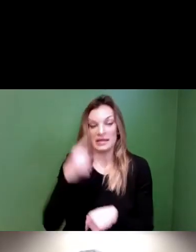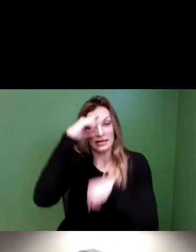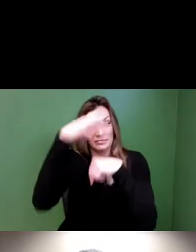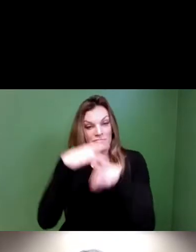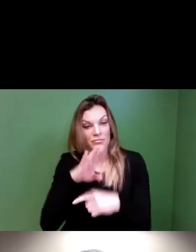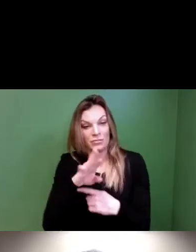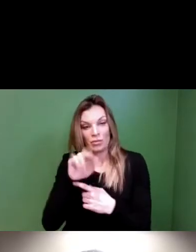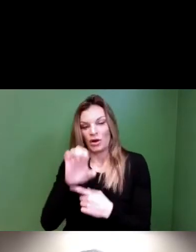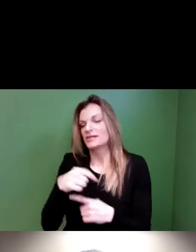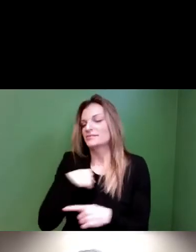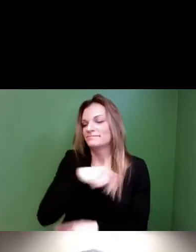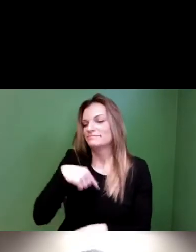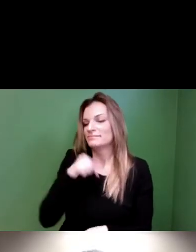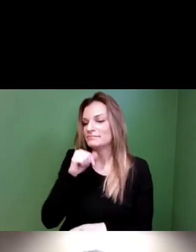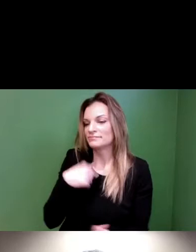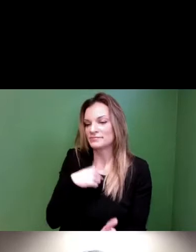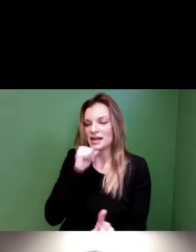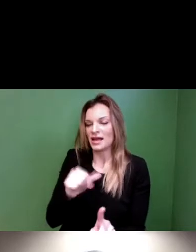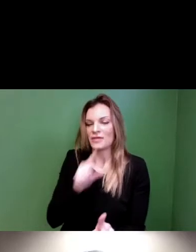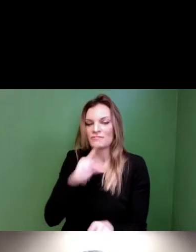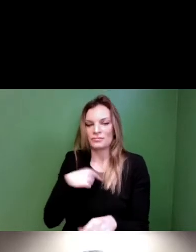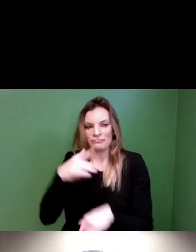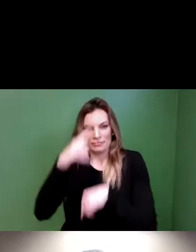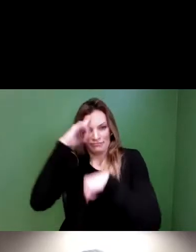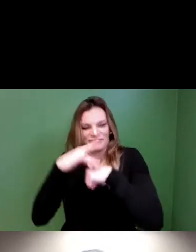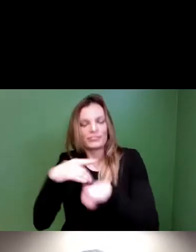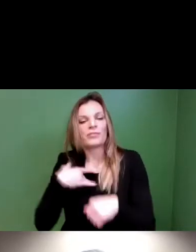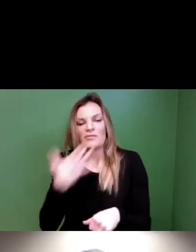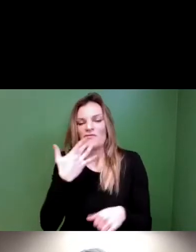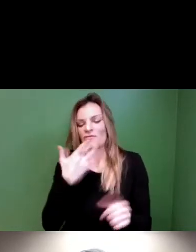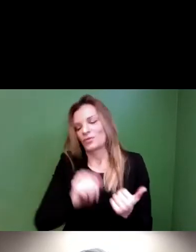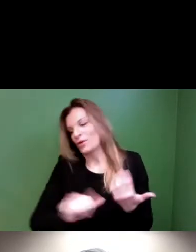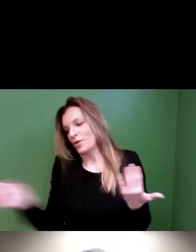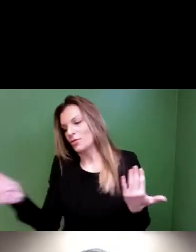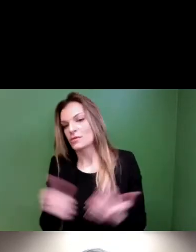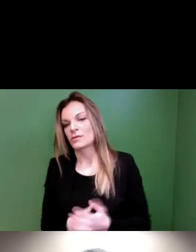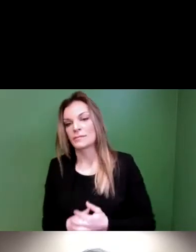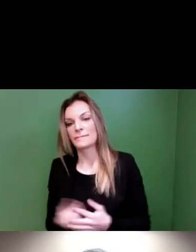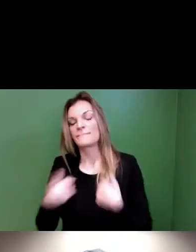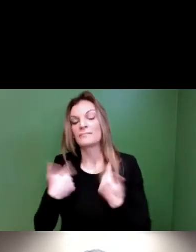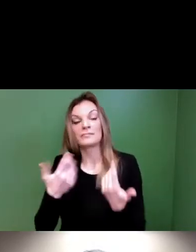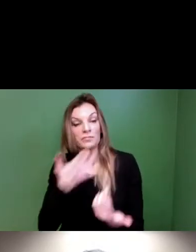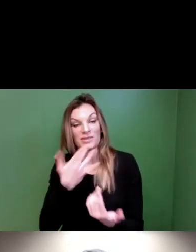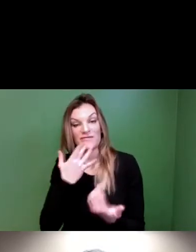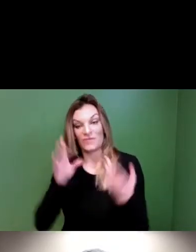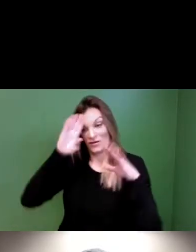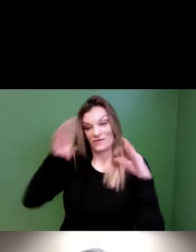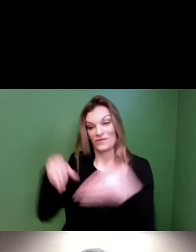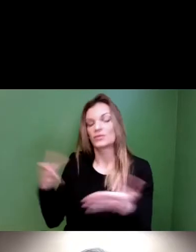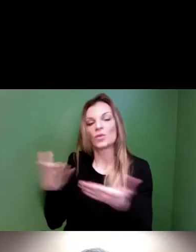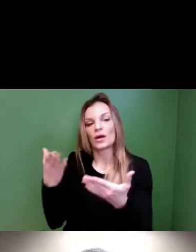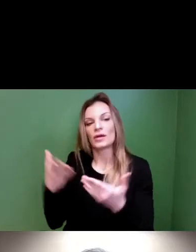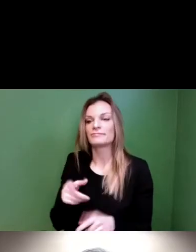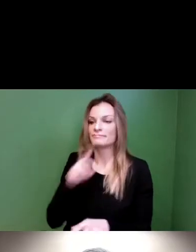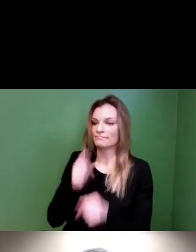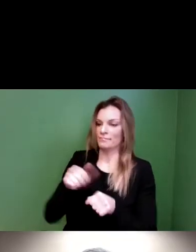something we shy away from when we find a need for it, but we very much like to focus in on the body itself